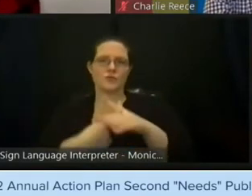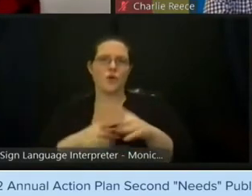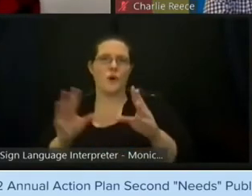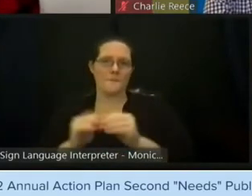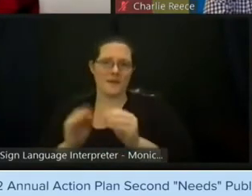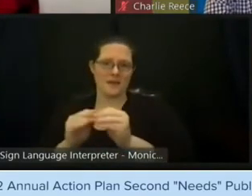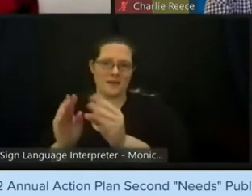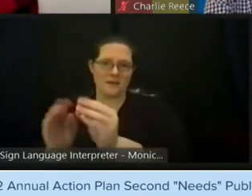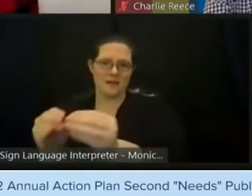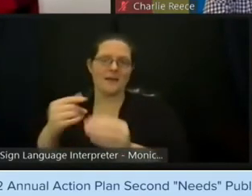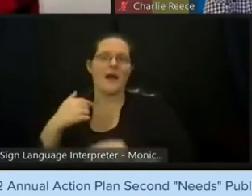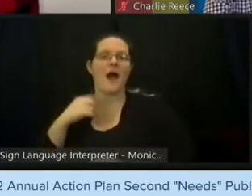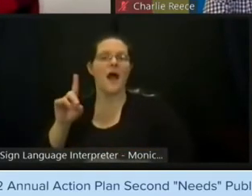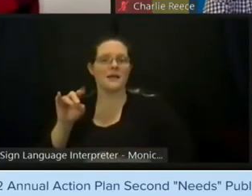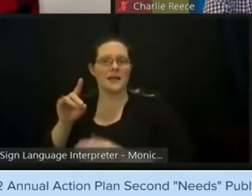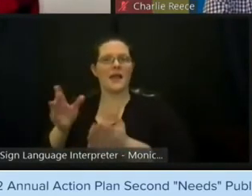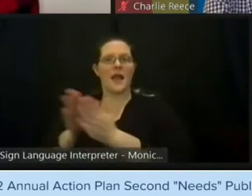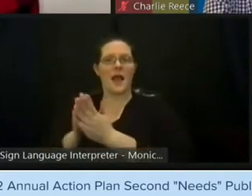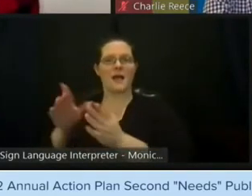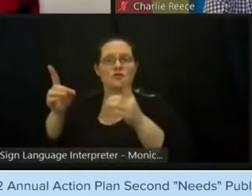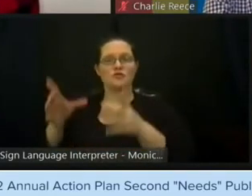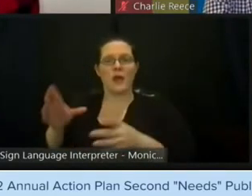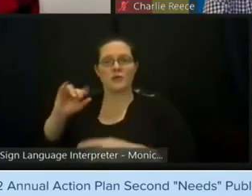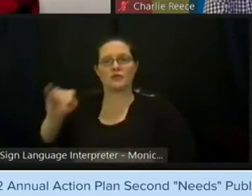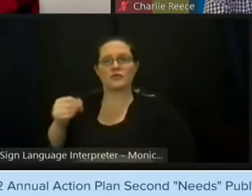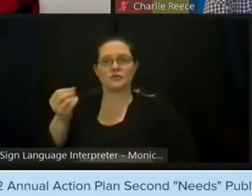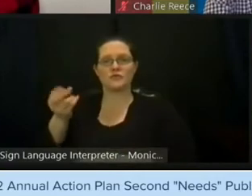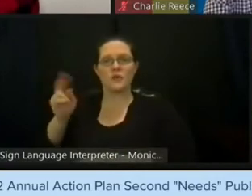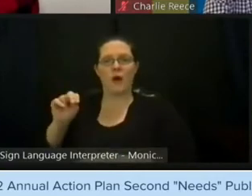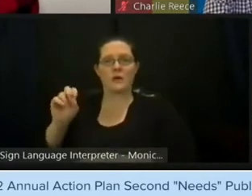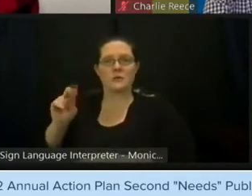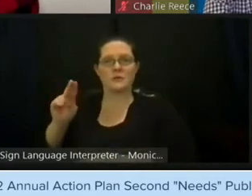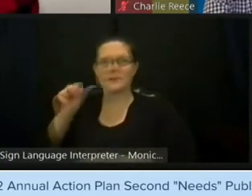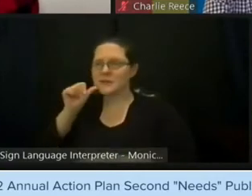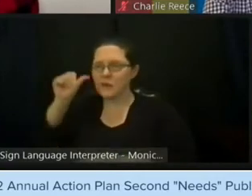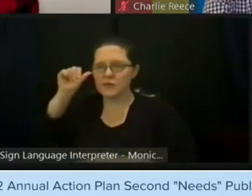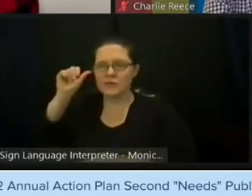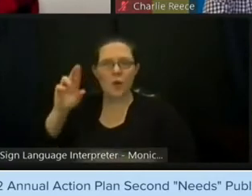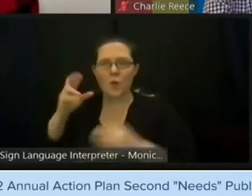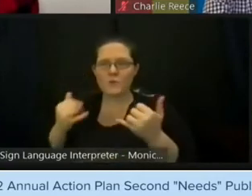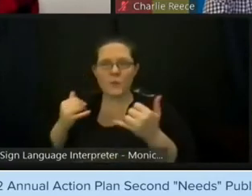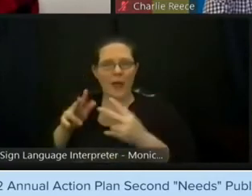Director Johnson yesterday, I believe, or earlier today, when